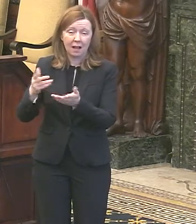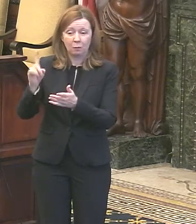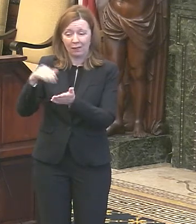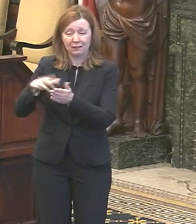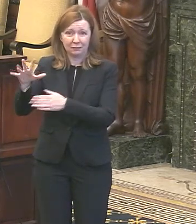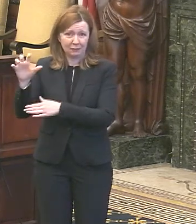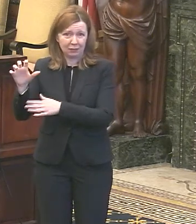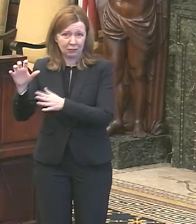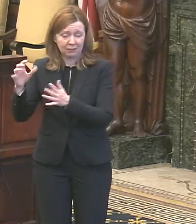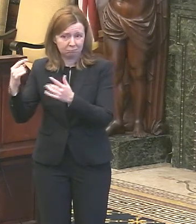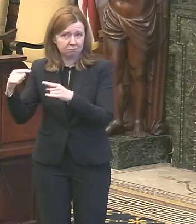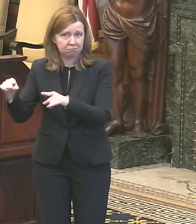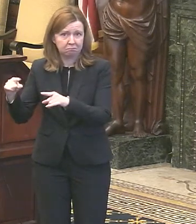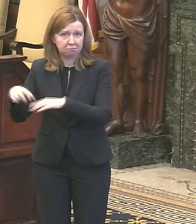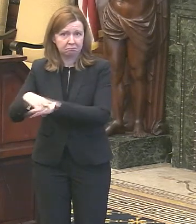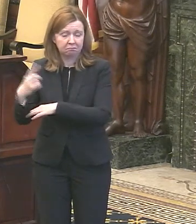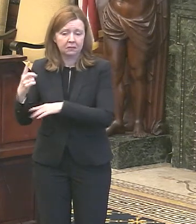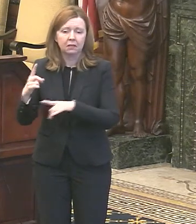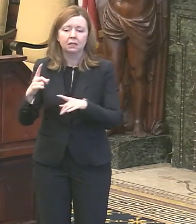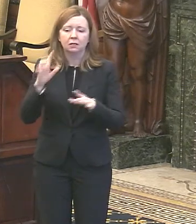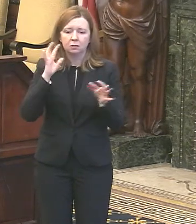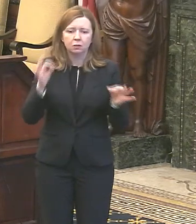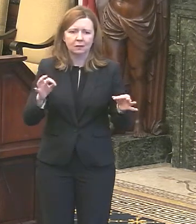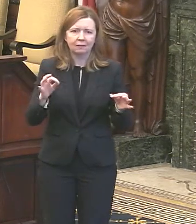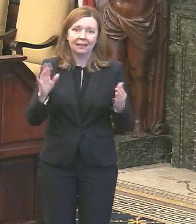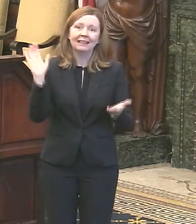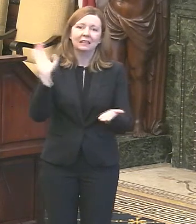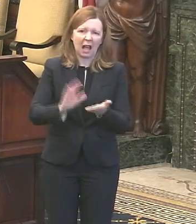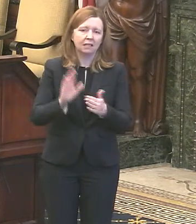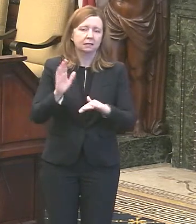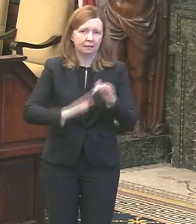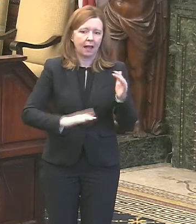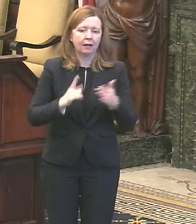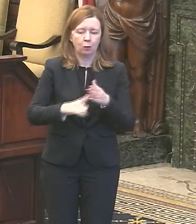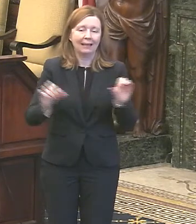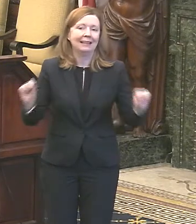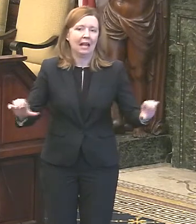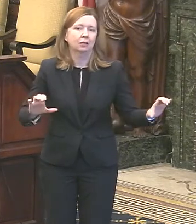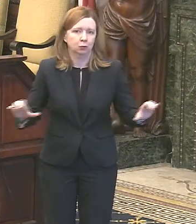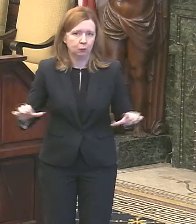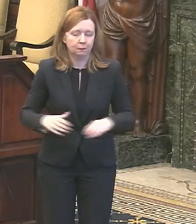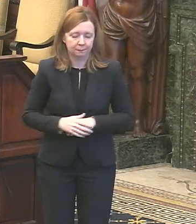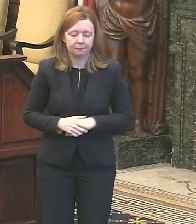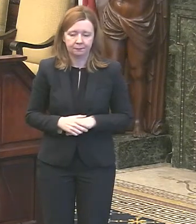weekdays. And so it's definitely substantially less than what it's capable of doing.